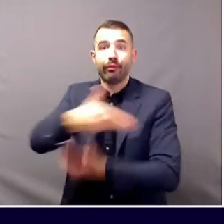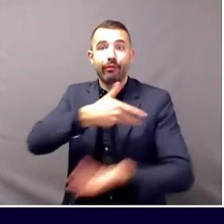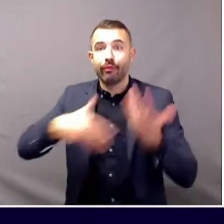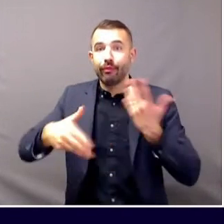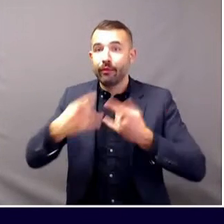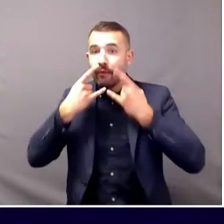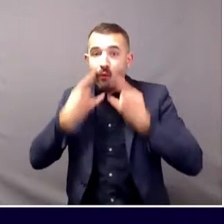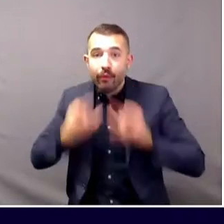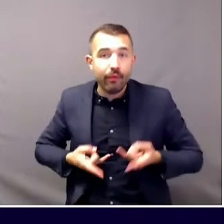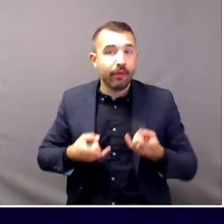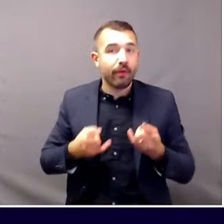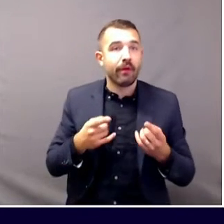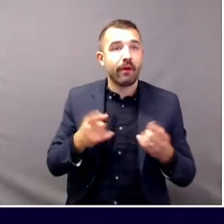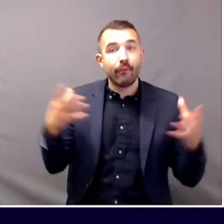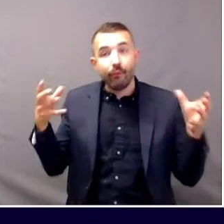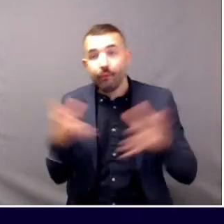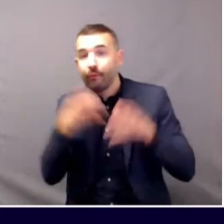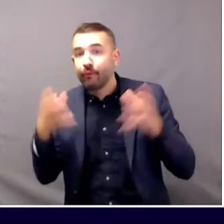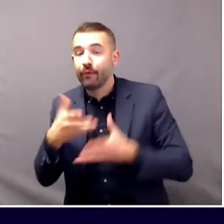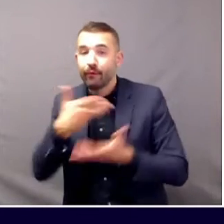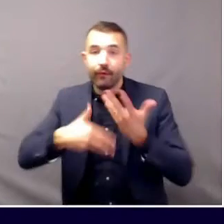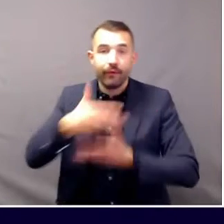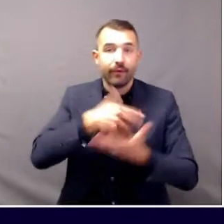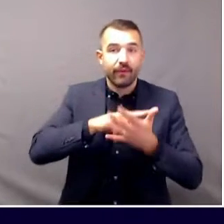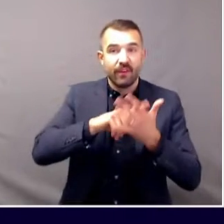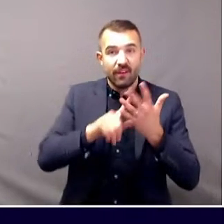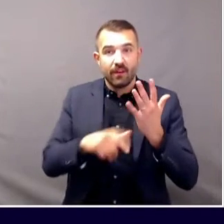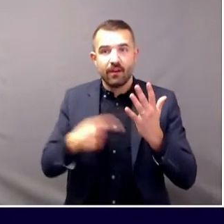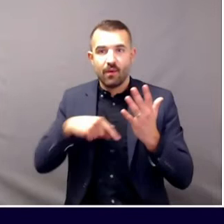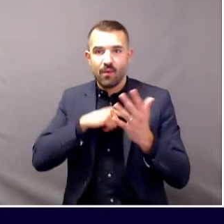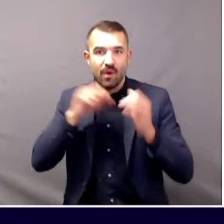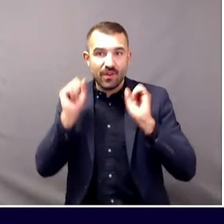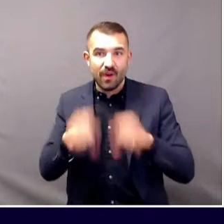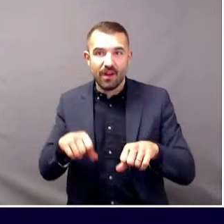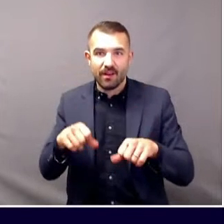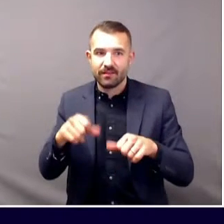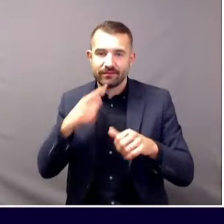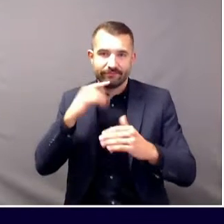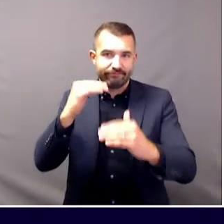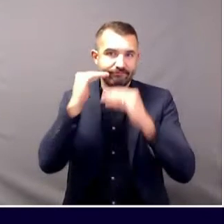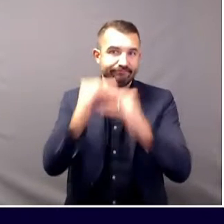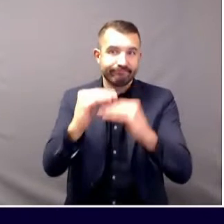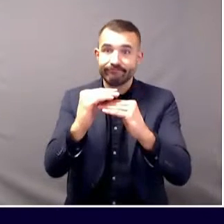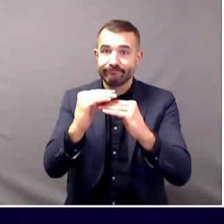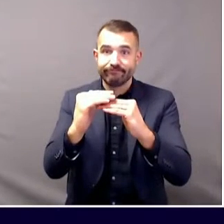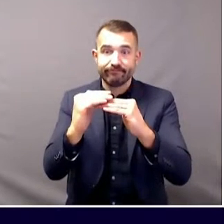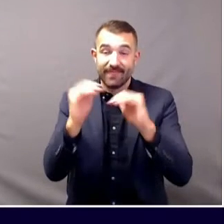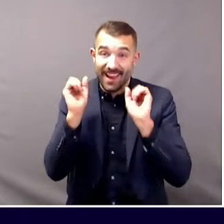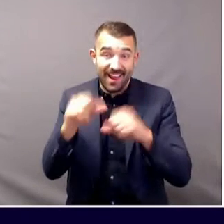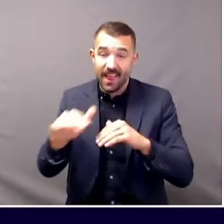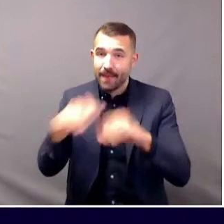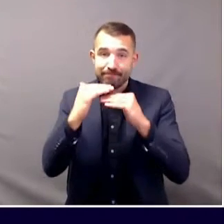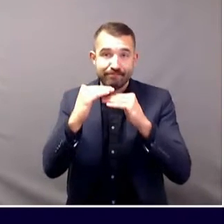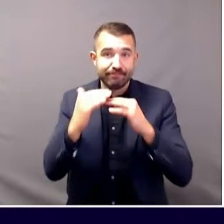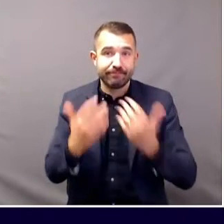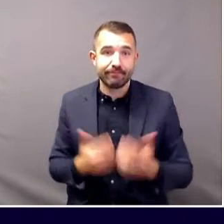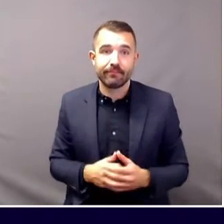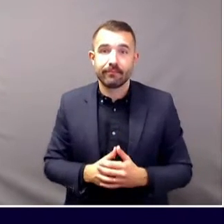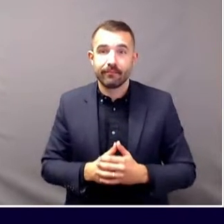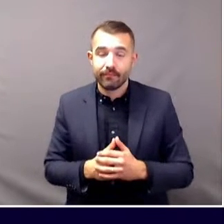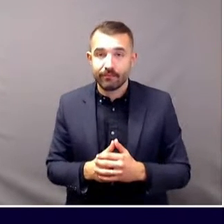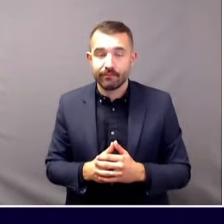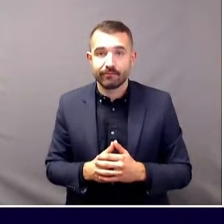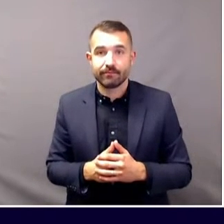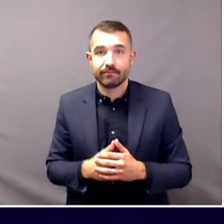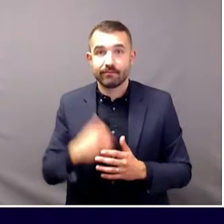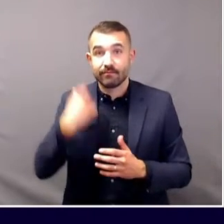virus at every pass. So where things go is a mystery only insofar as what